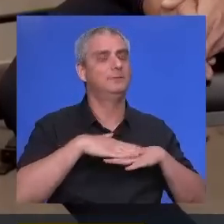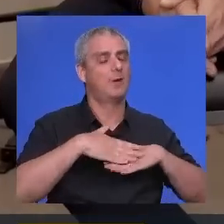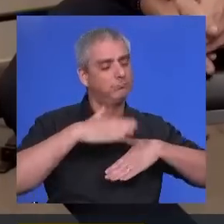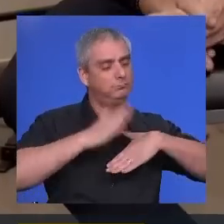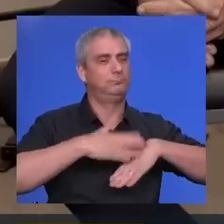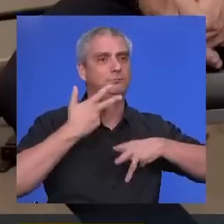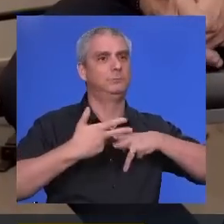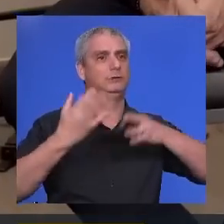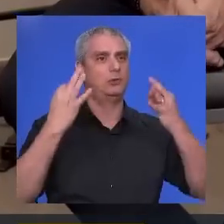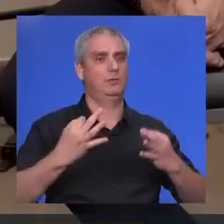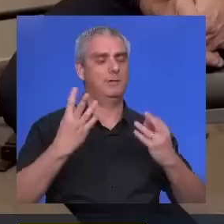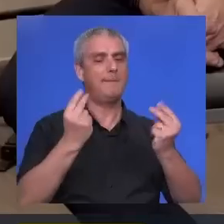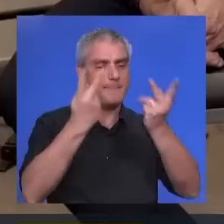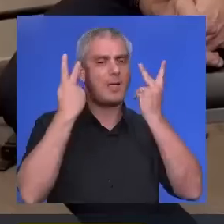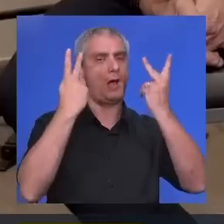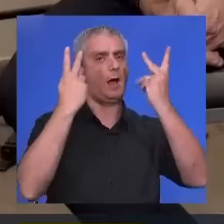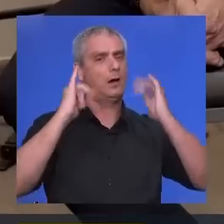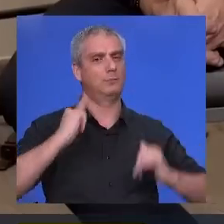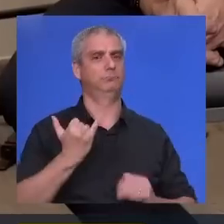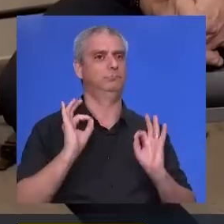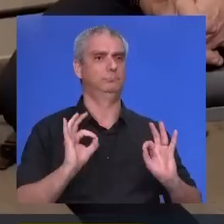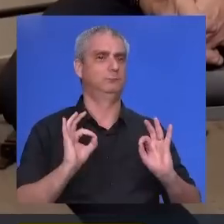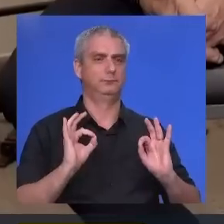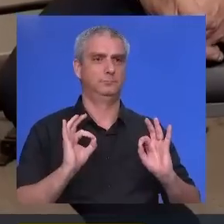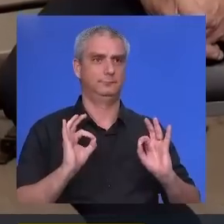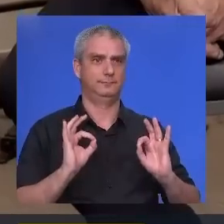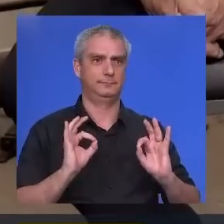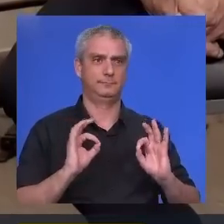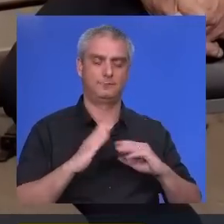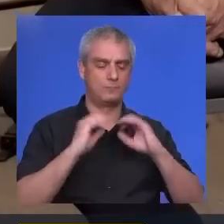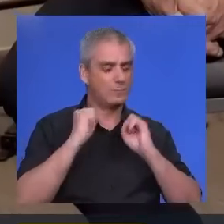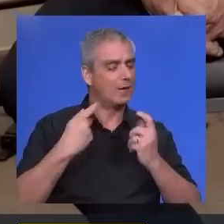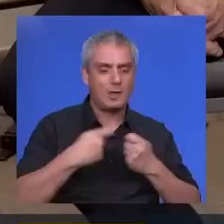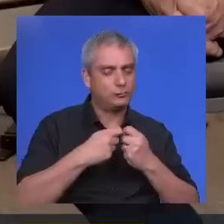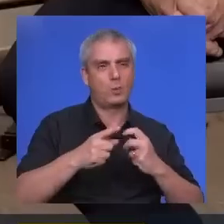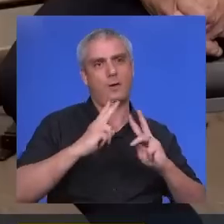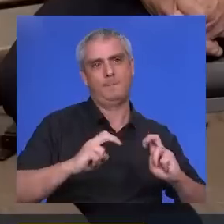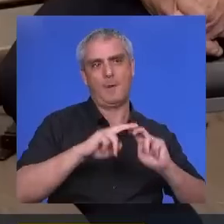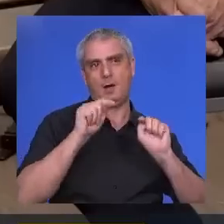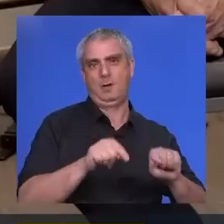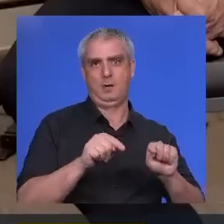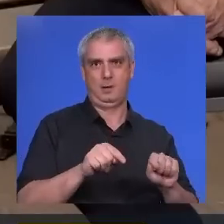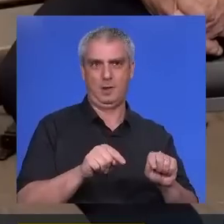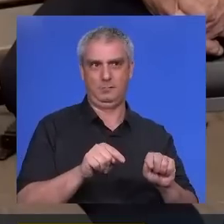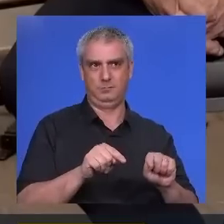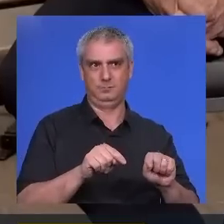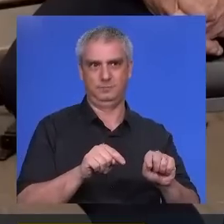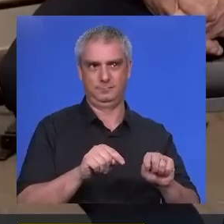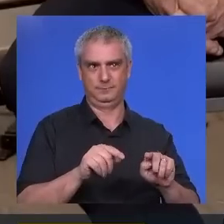worthwhile, professionally done, research-based operation and mission. And I think